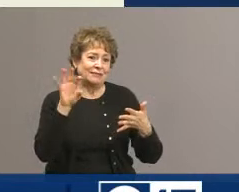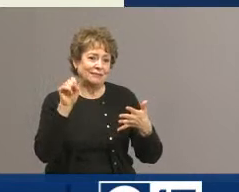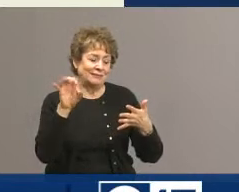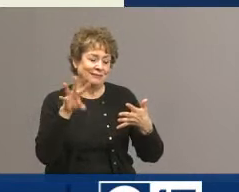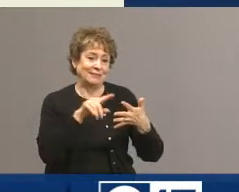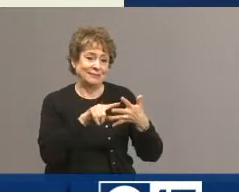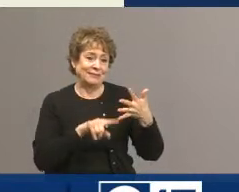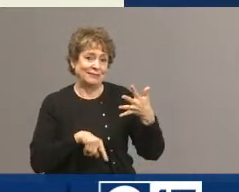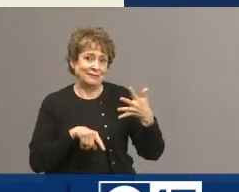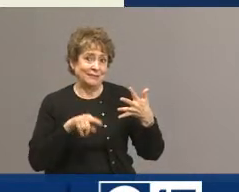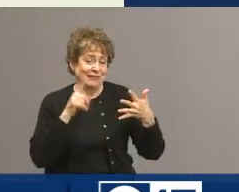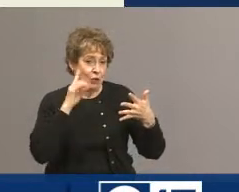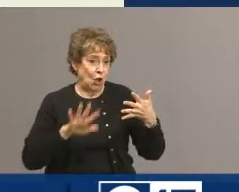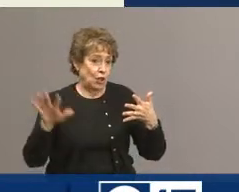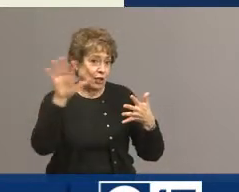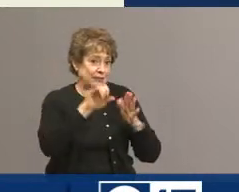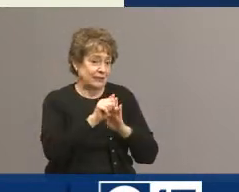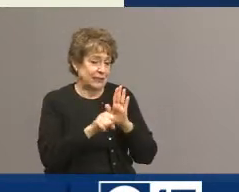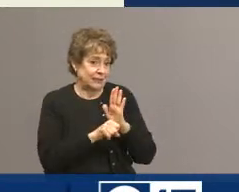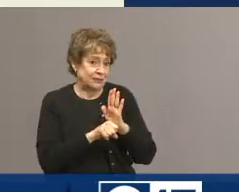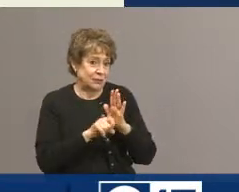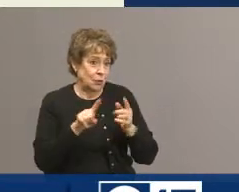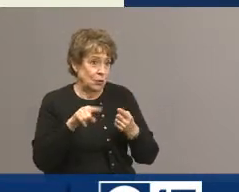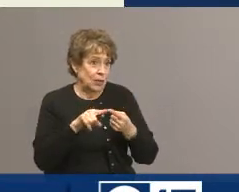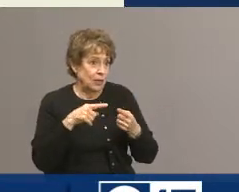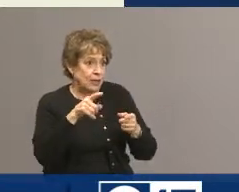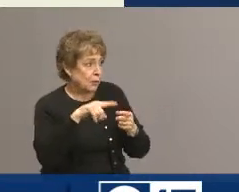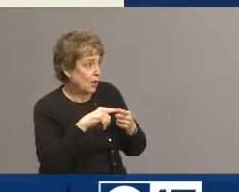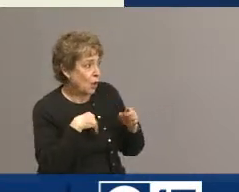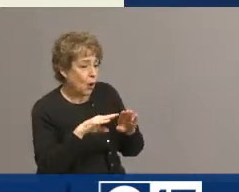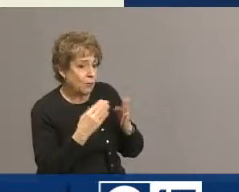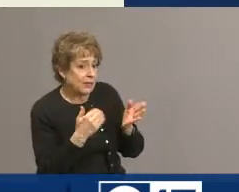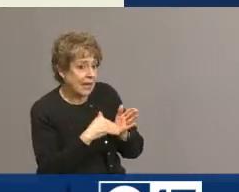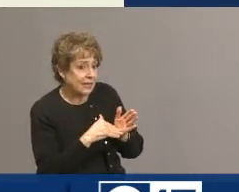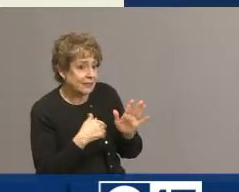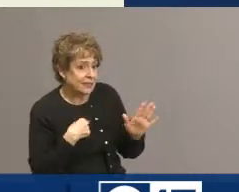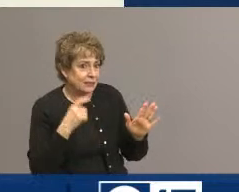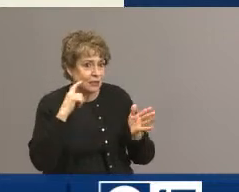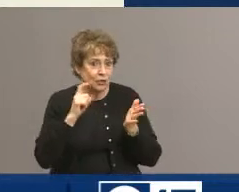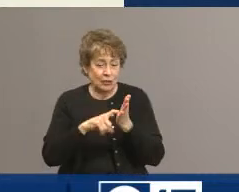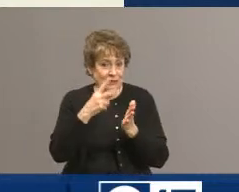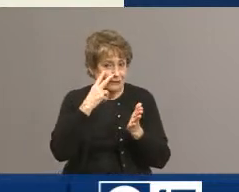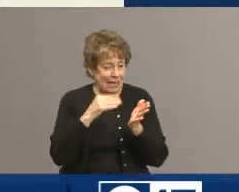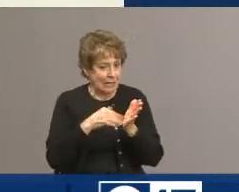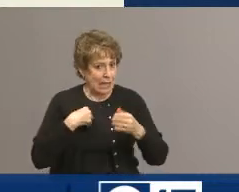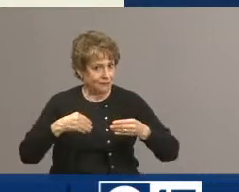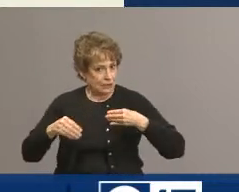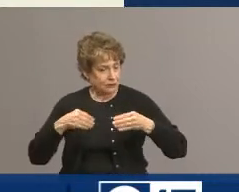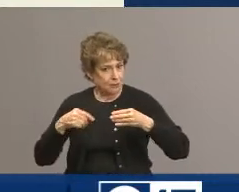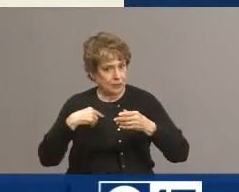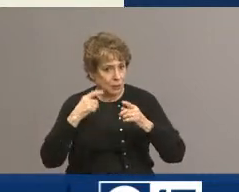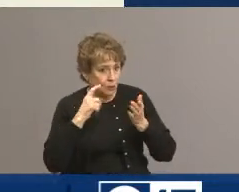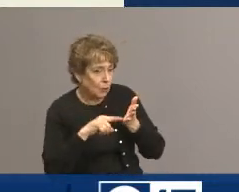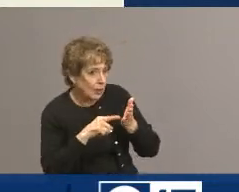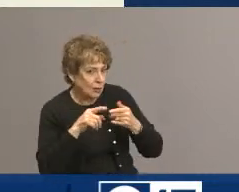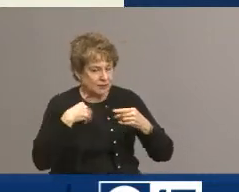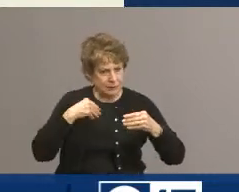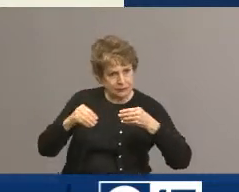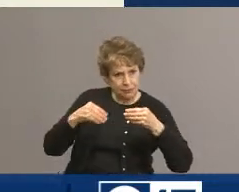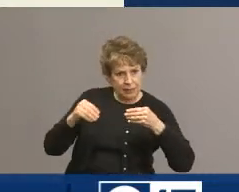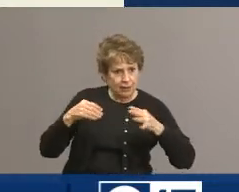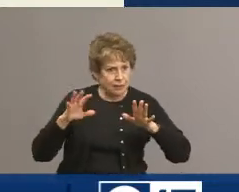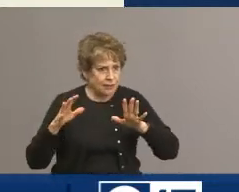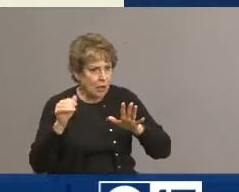that you're requesting, because I imagine it will be different in different parts of the state from rural to urban, and so